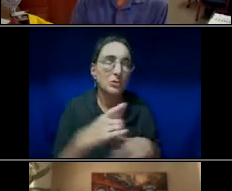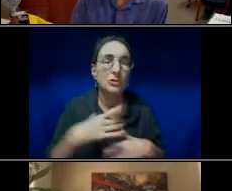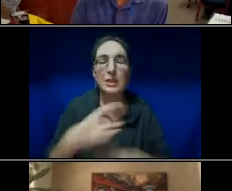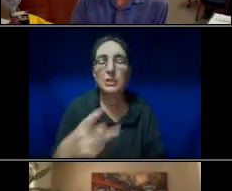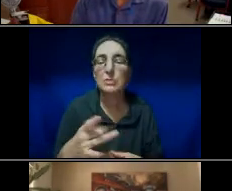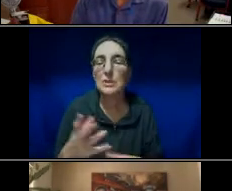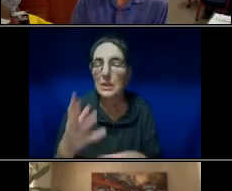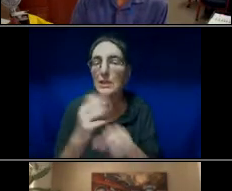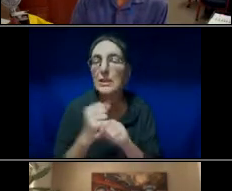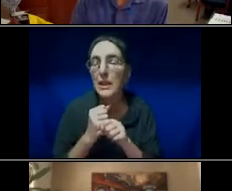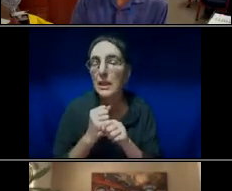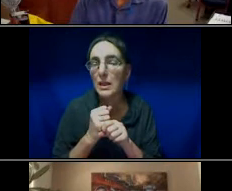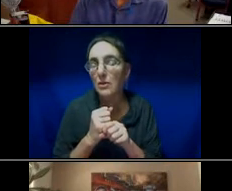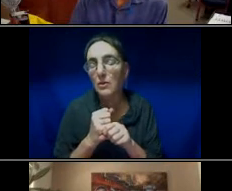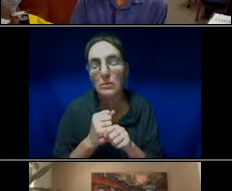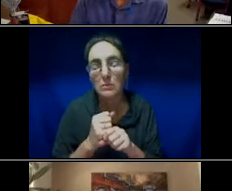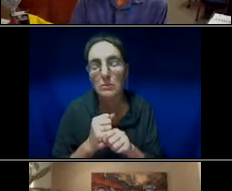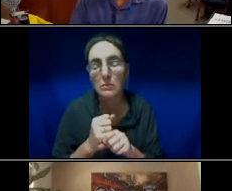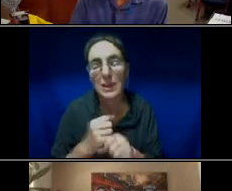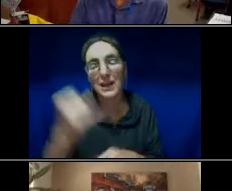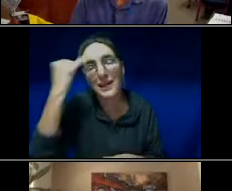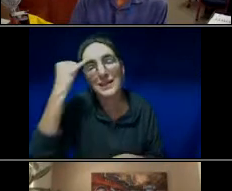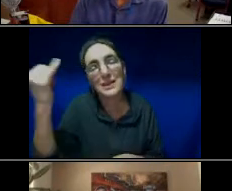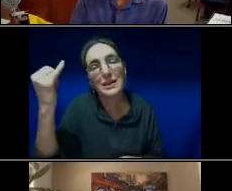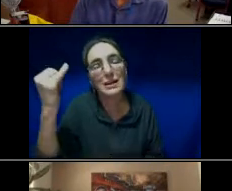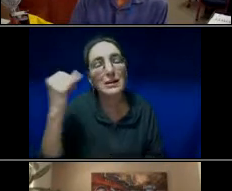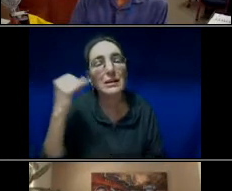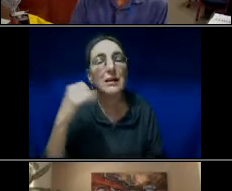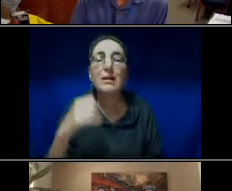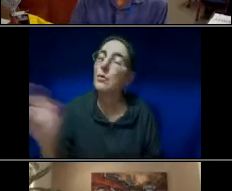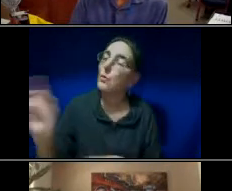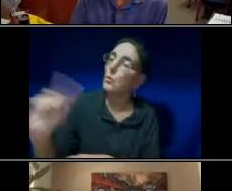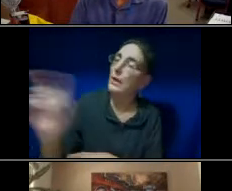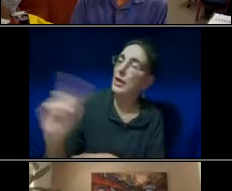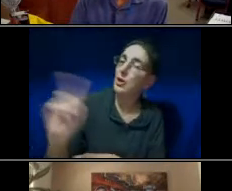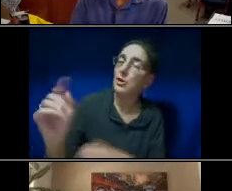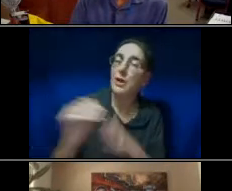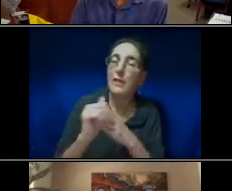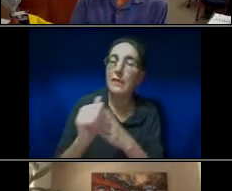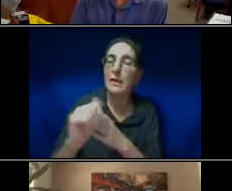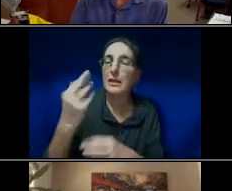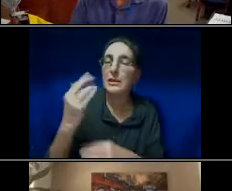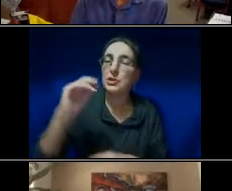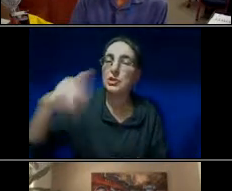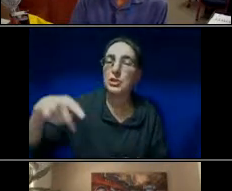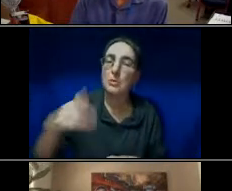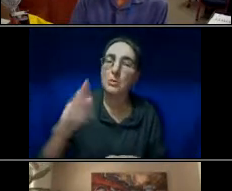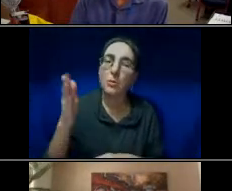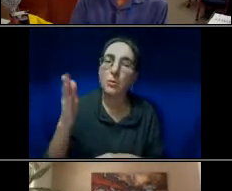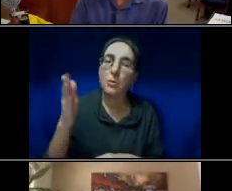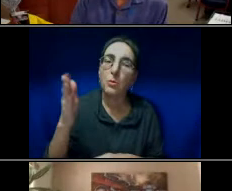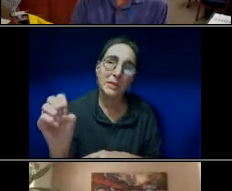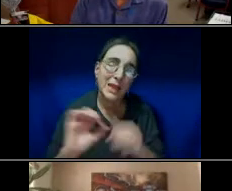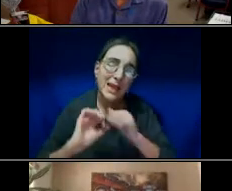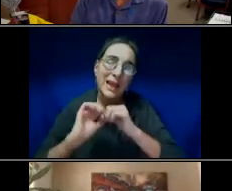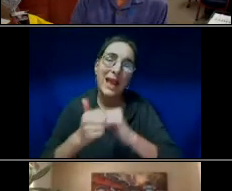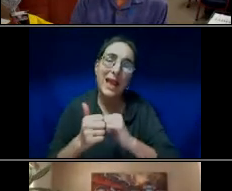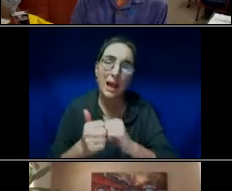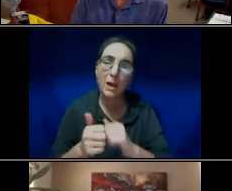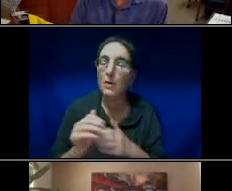an idea of where the leadership is going to be and how the